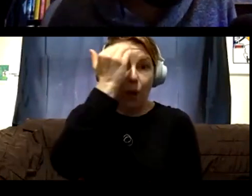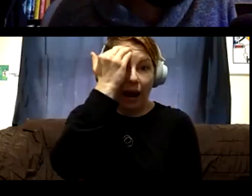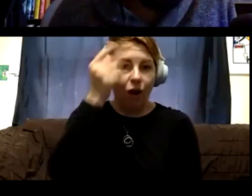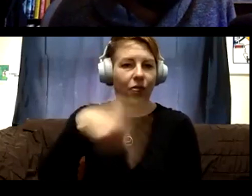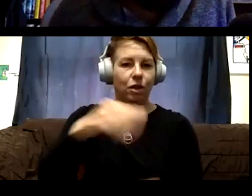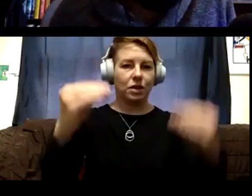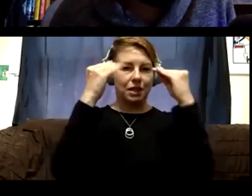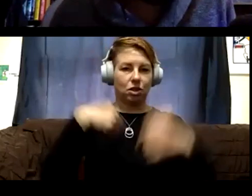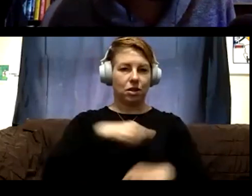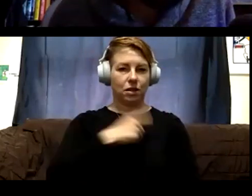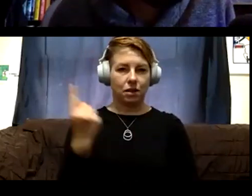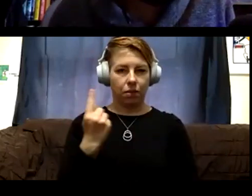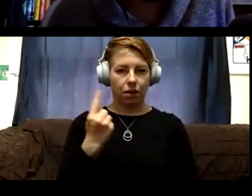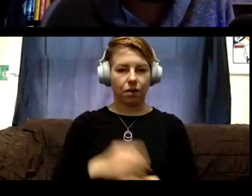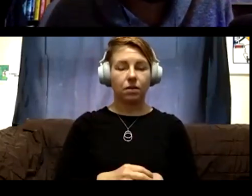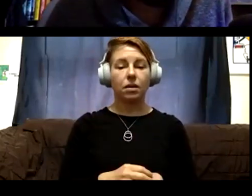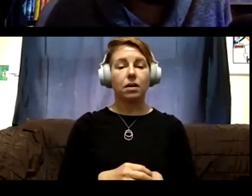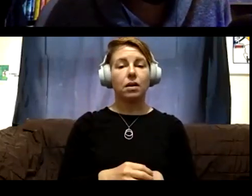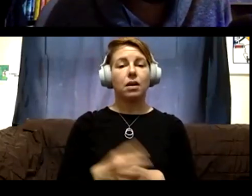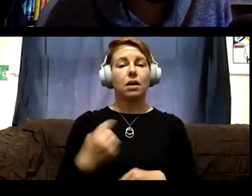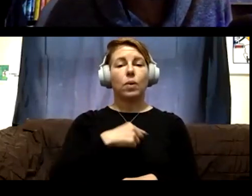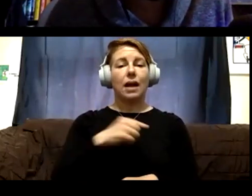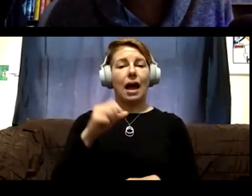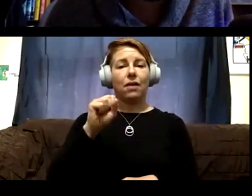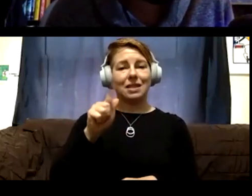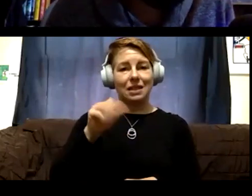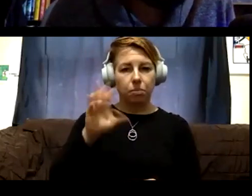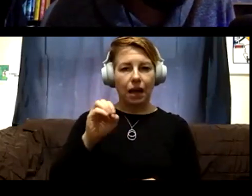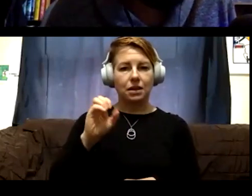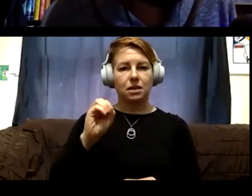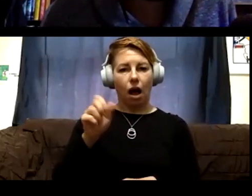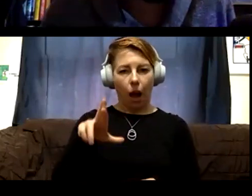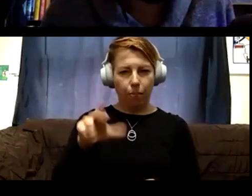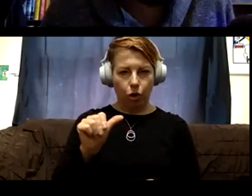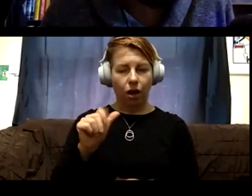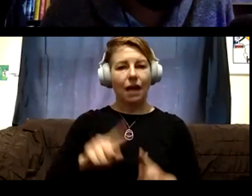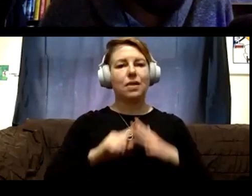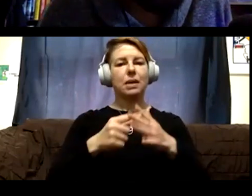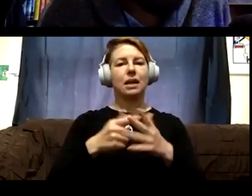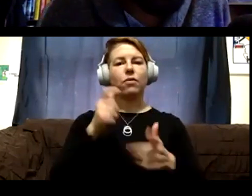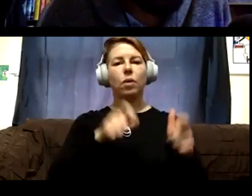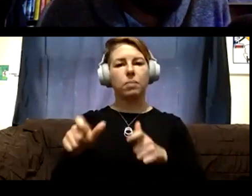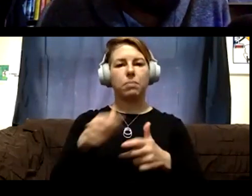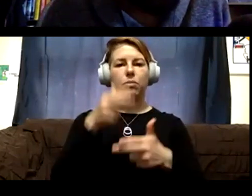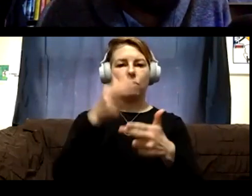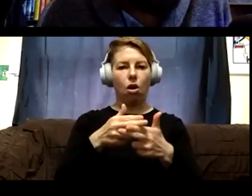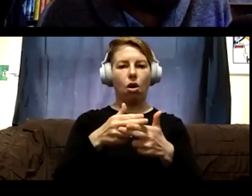What follows is an explosion of space opera and the beginnings of what folks have come to call the golden age of science